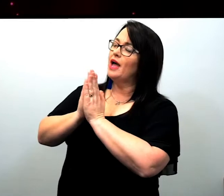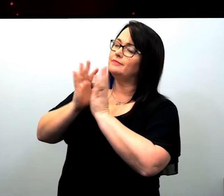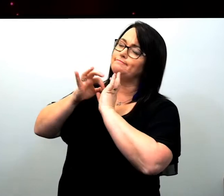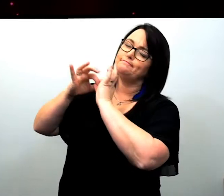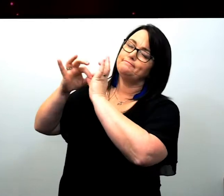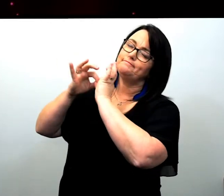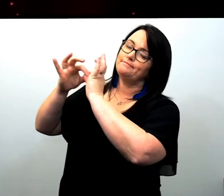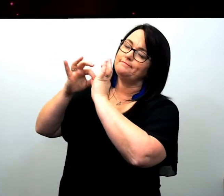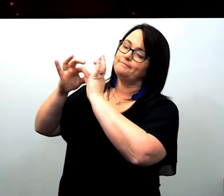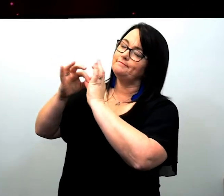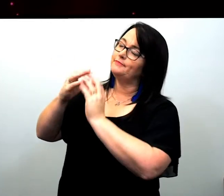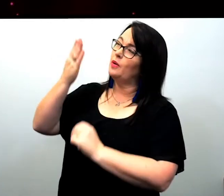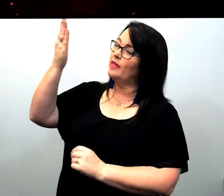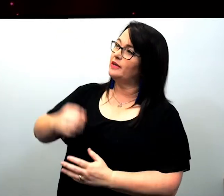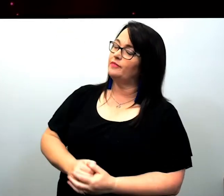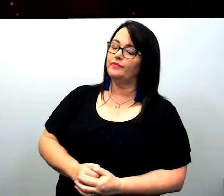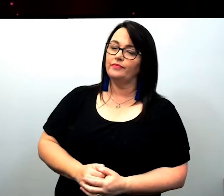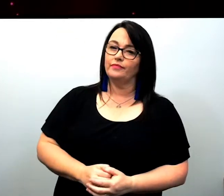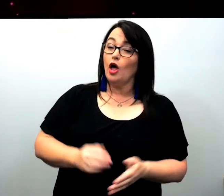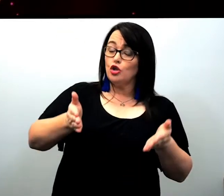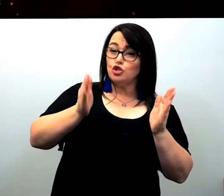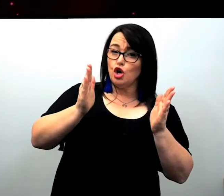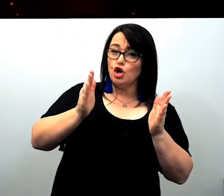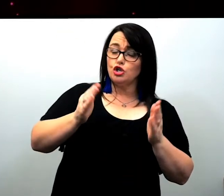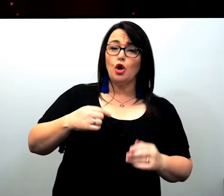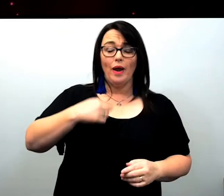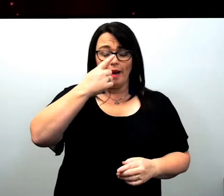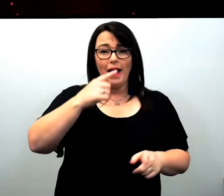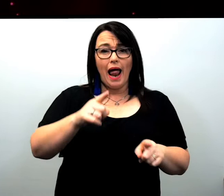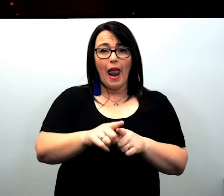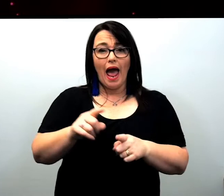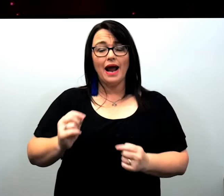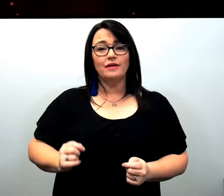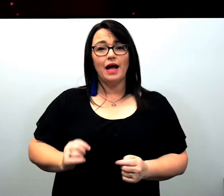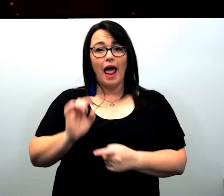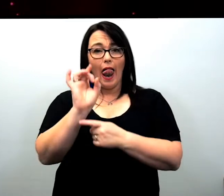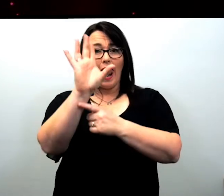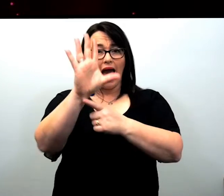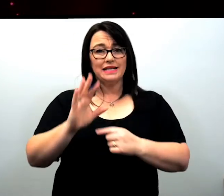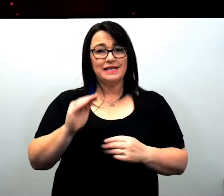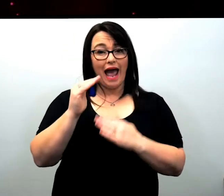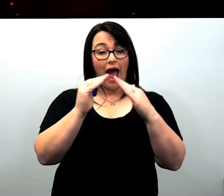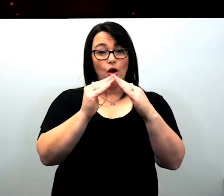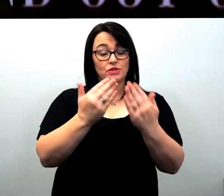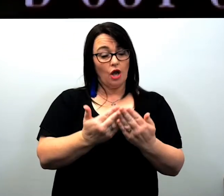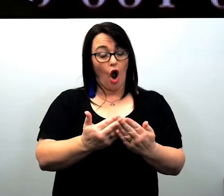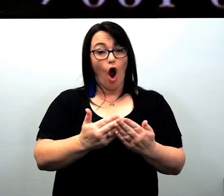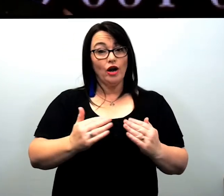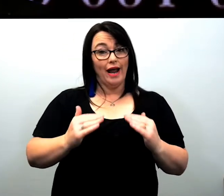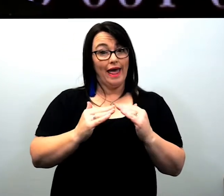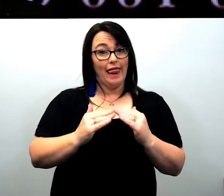lighthouse, to be a lighthouse where there's darkness. It's to be salt in our community. It is the